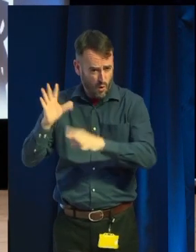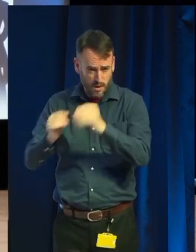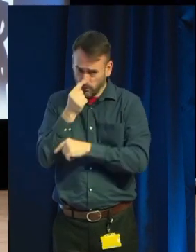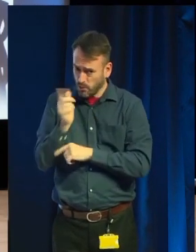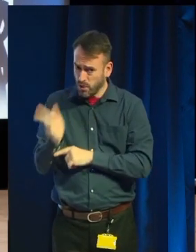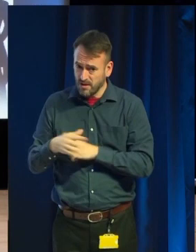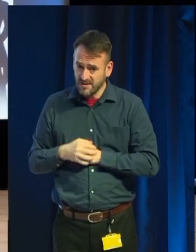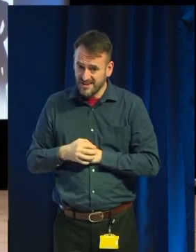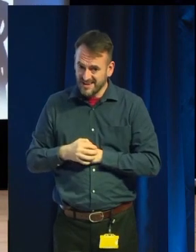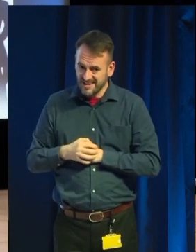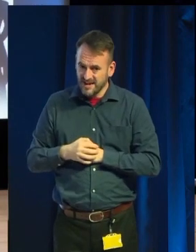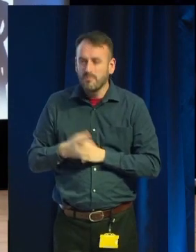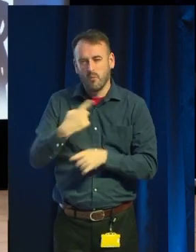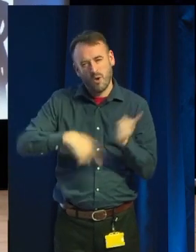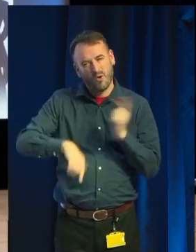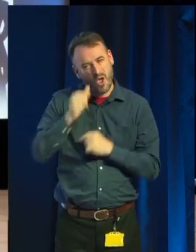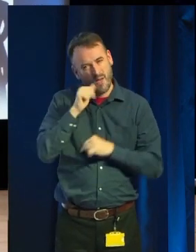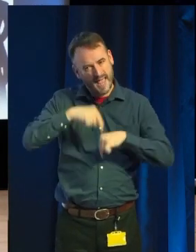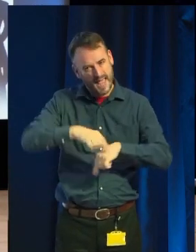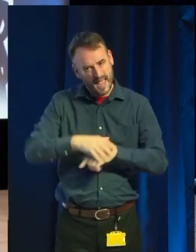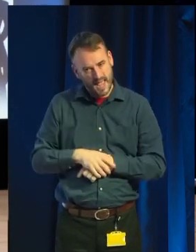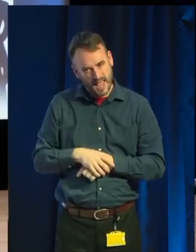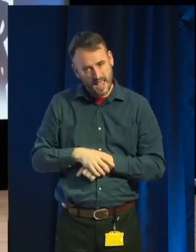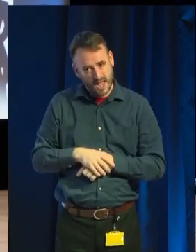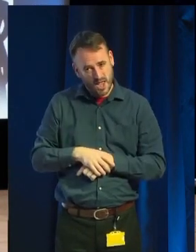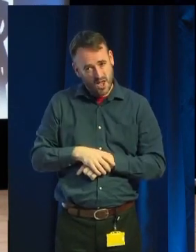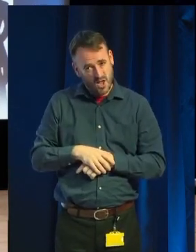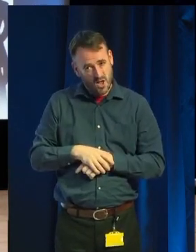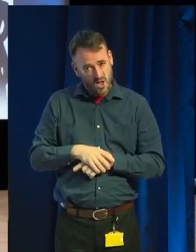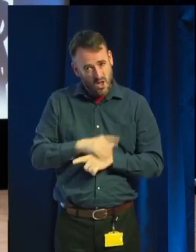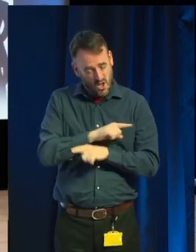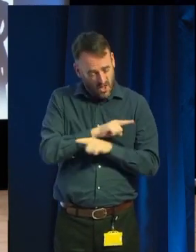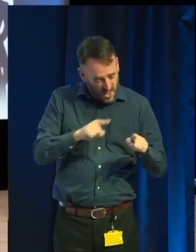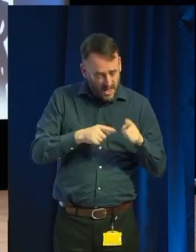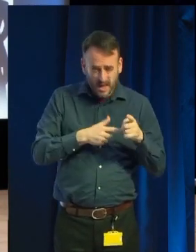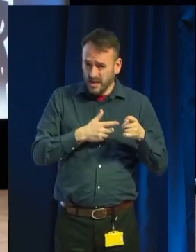here that not all of them create an alternative storyline.